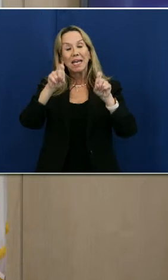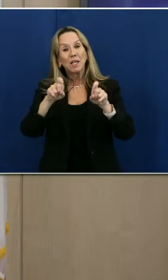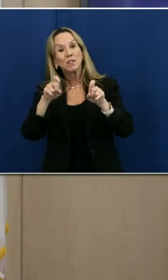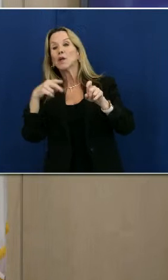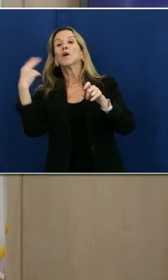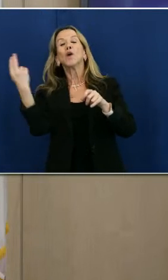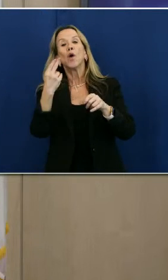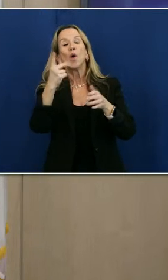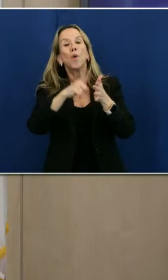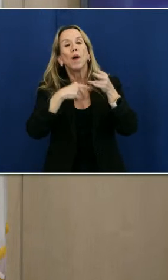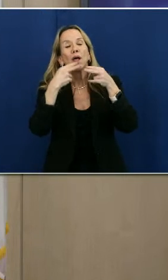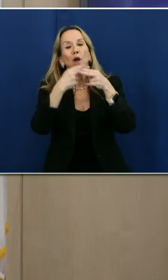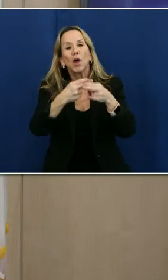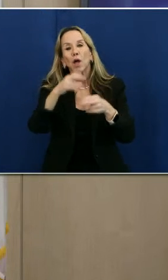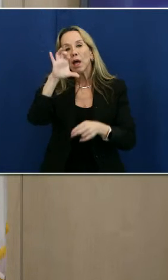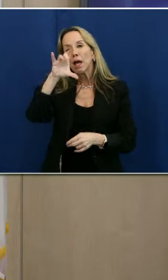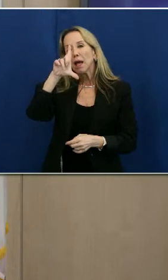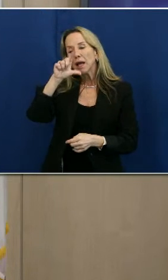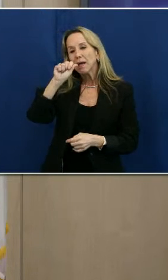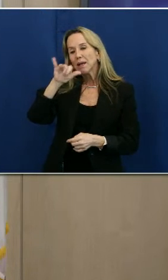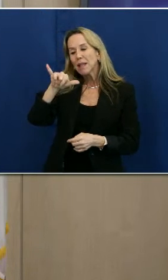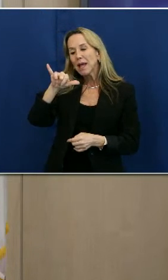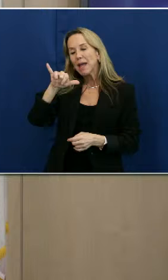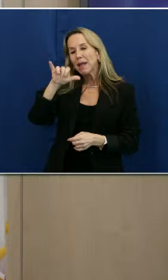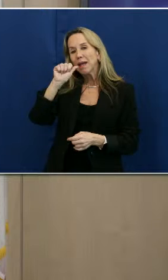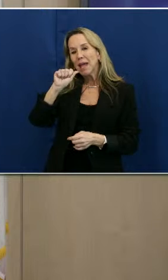called nucleic acid